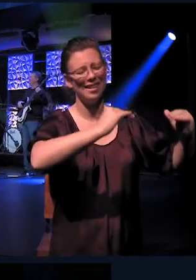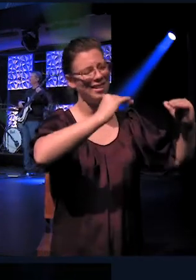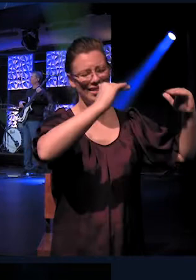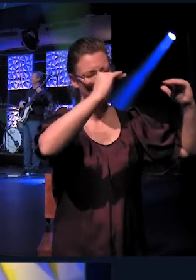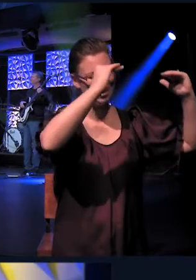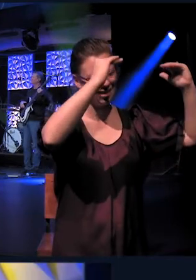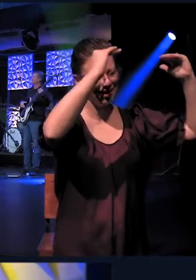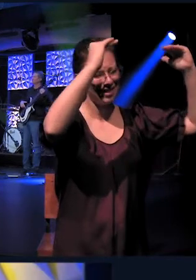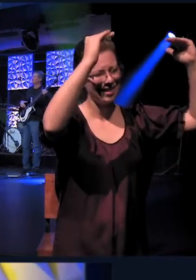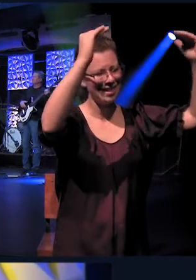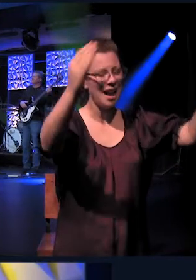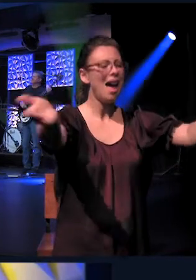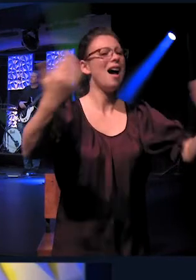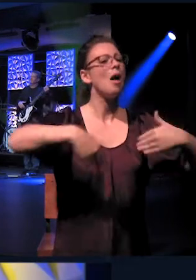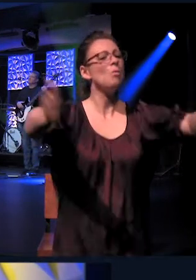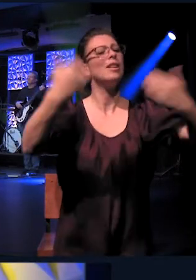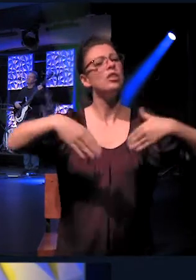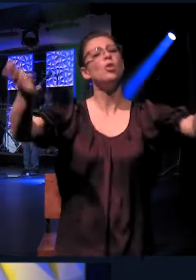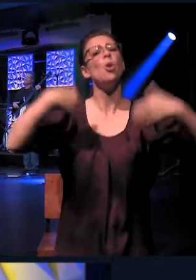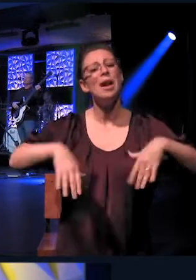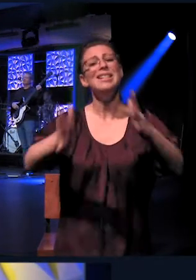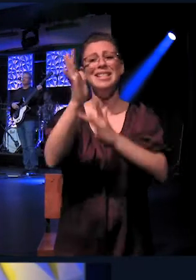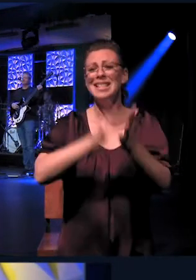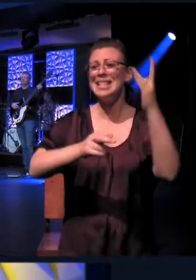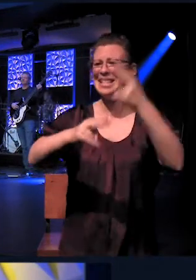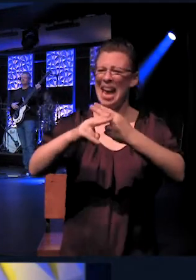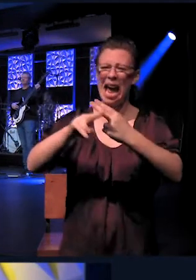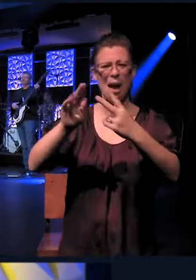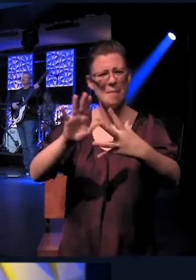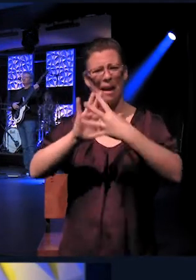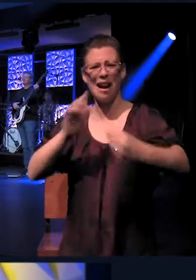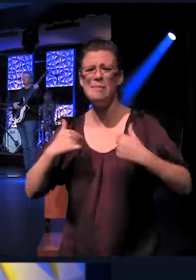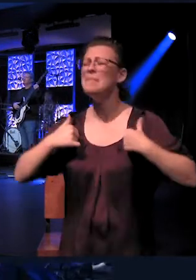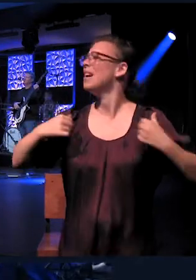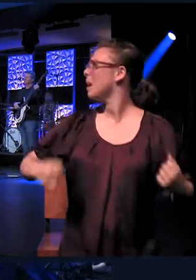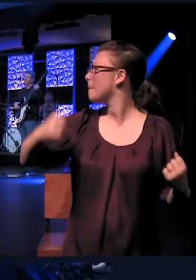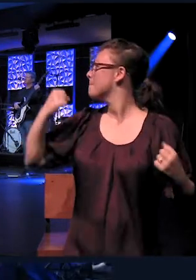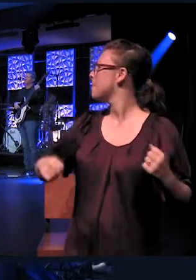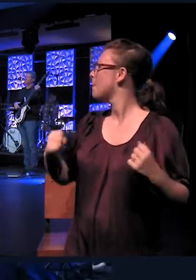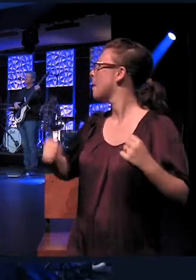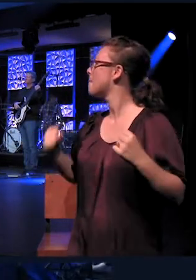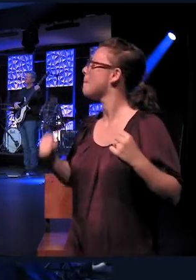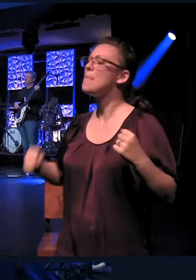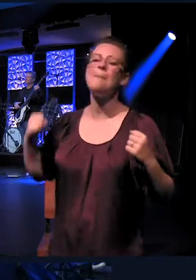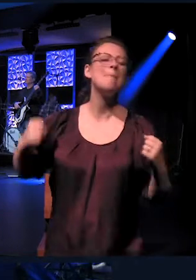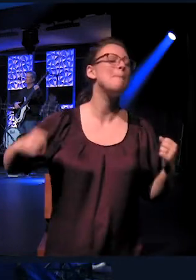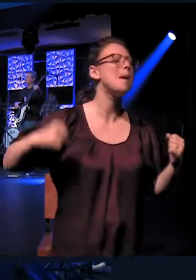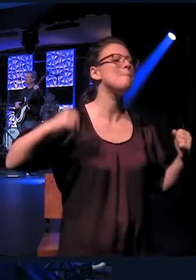Up the name of Jesus today. Thank you.